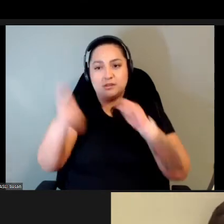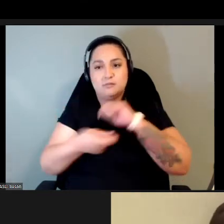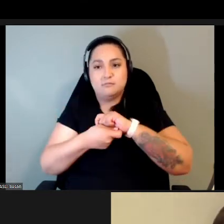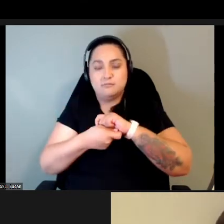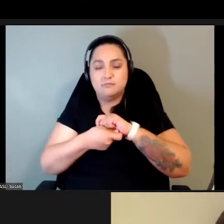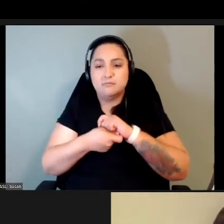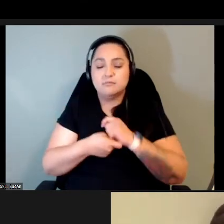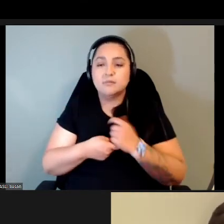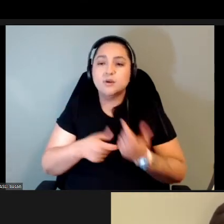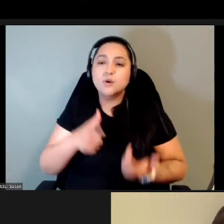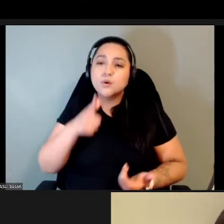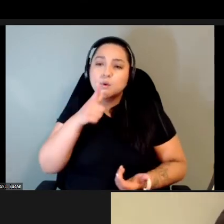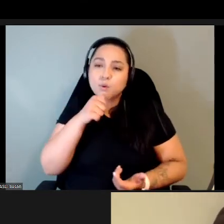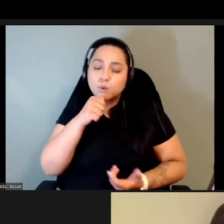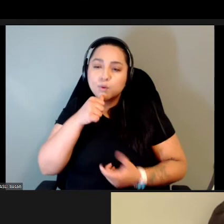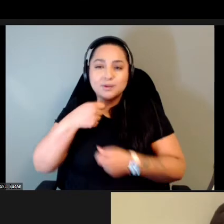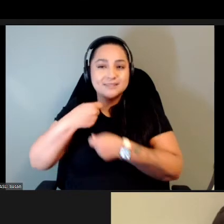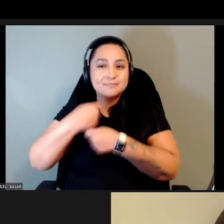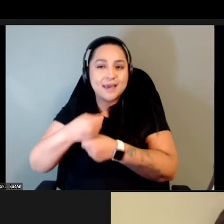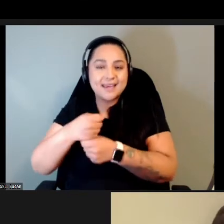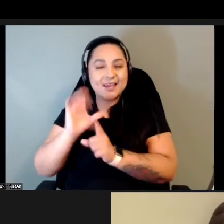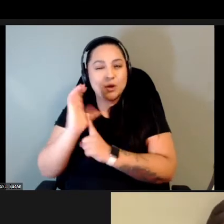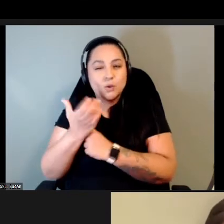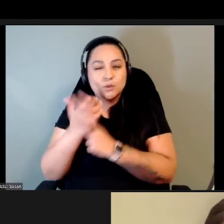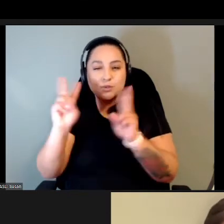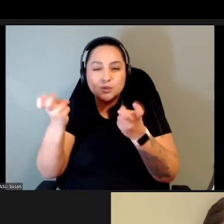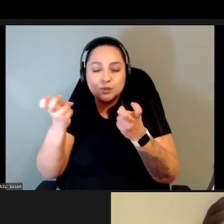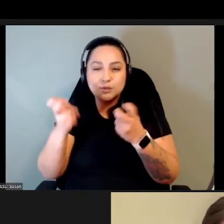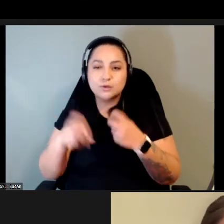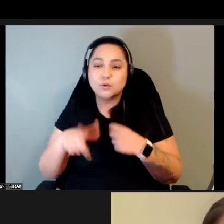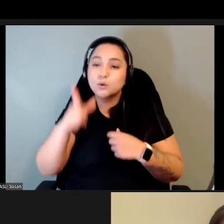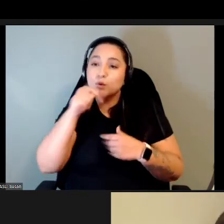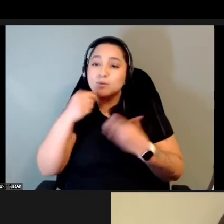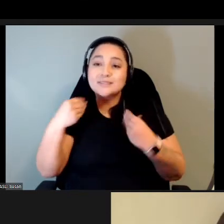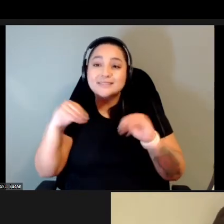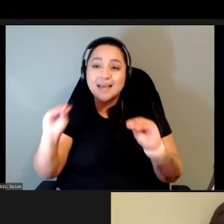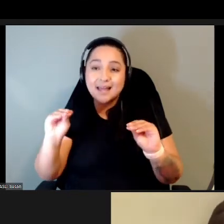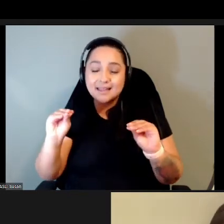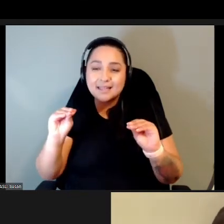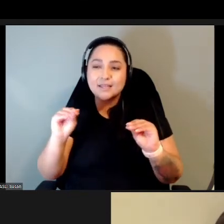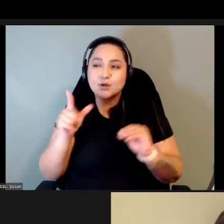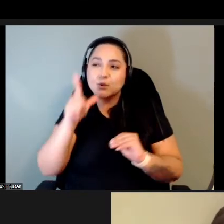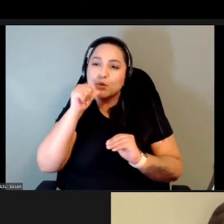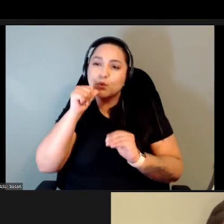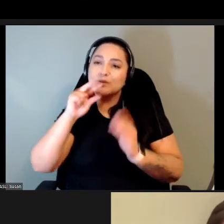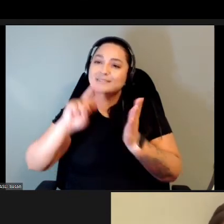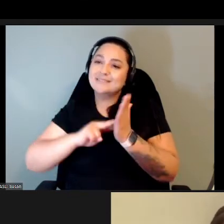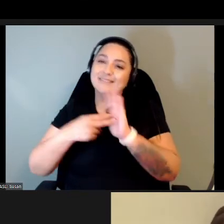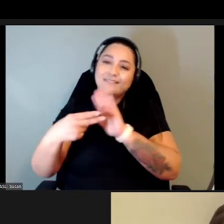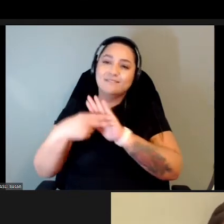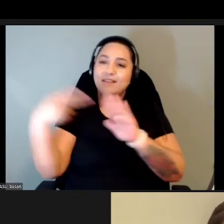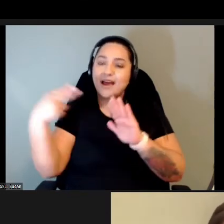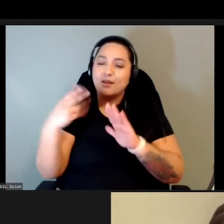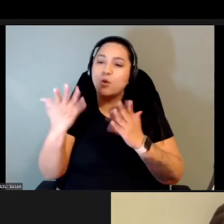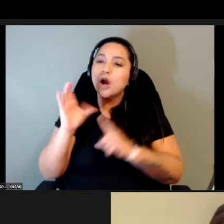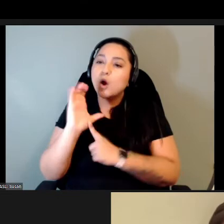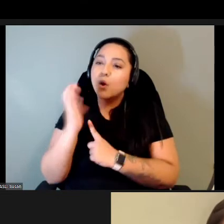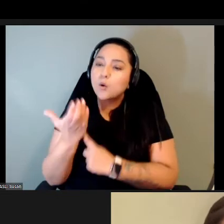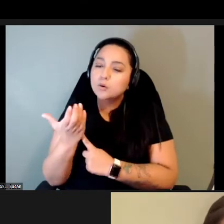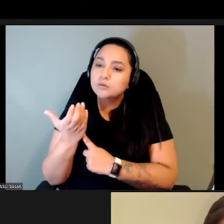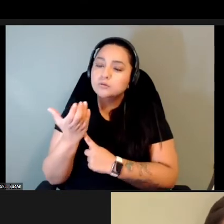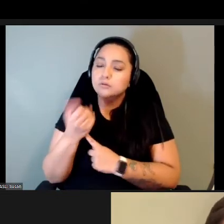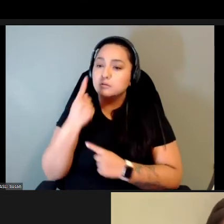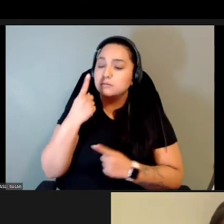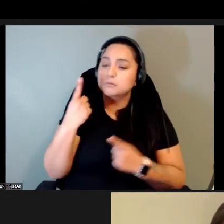where are we showing the culture, and what are we defining as culture? Because until now we have had this clear path